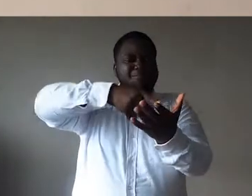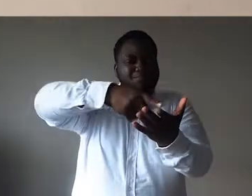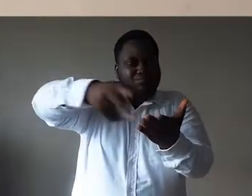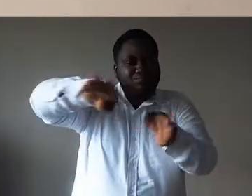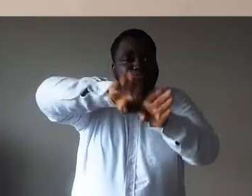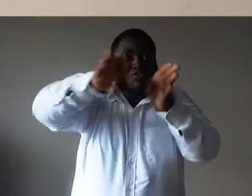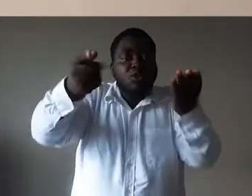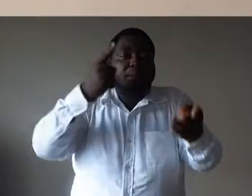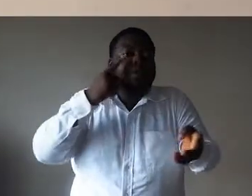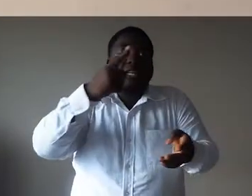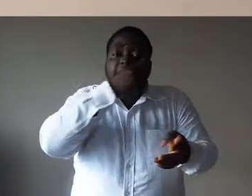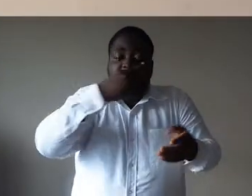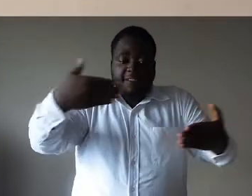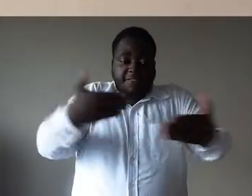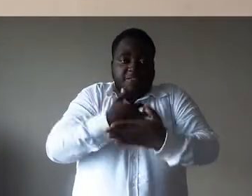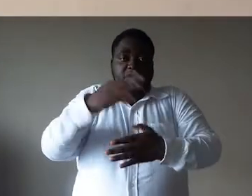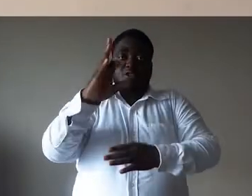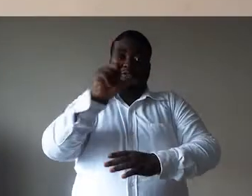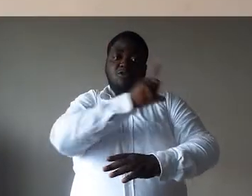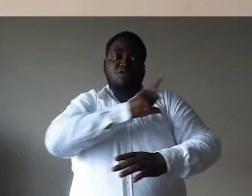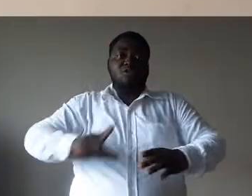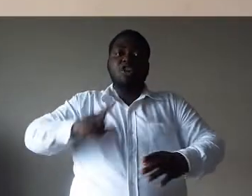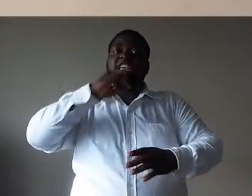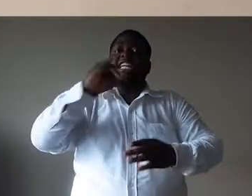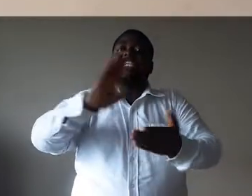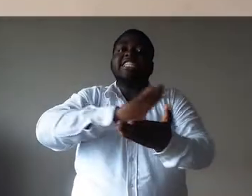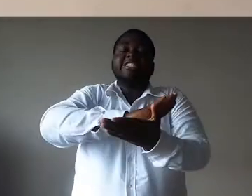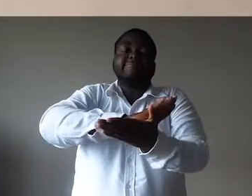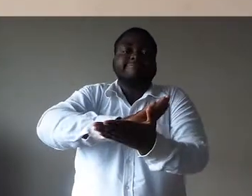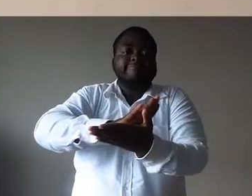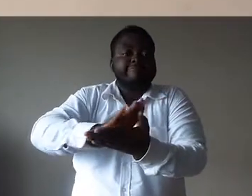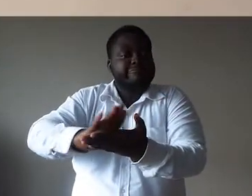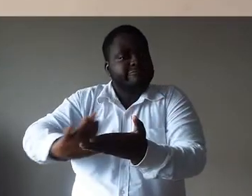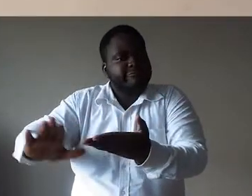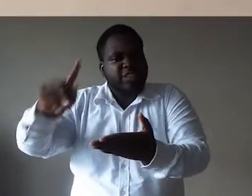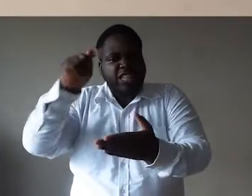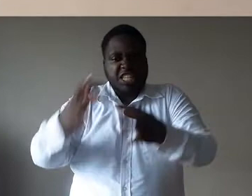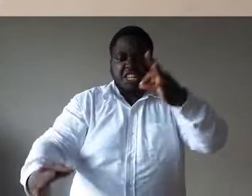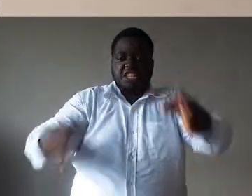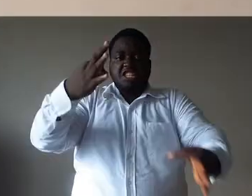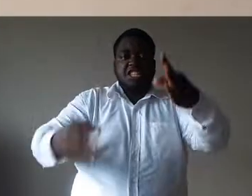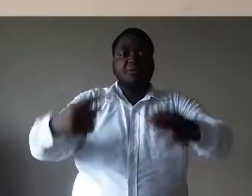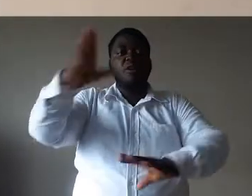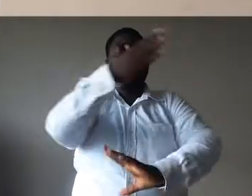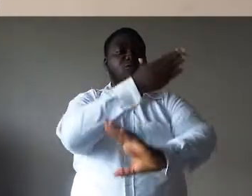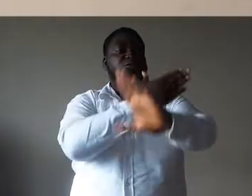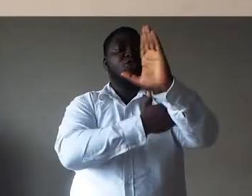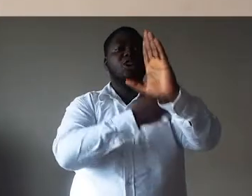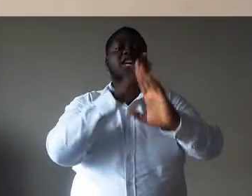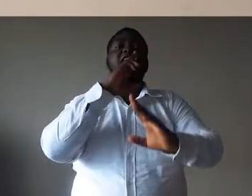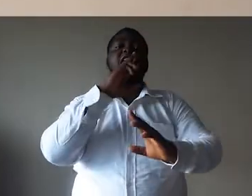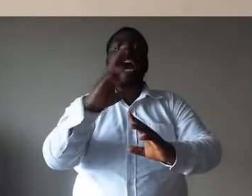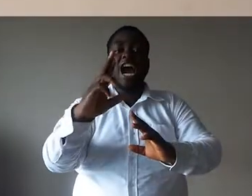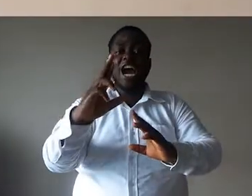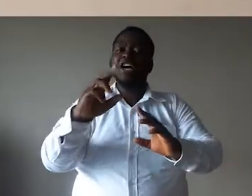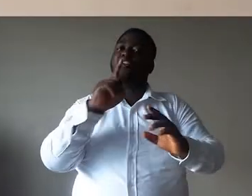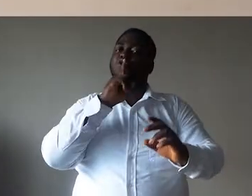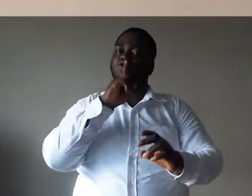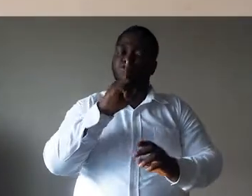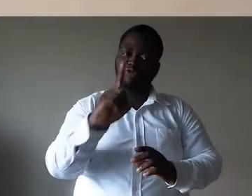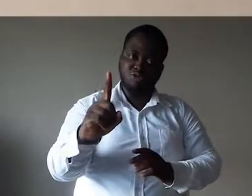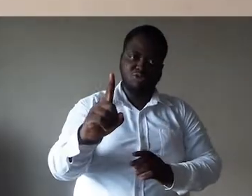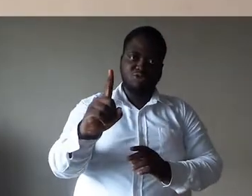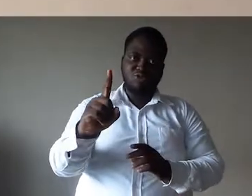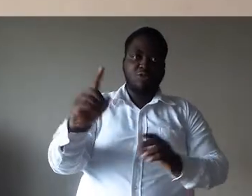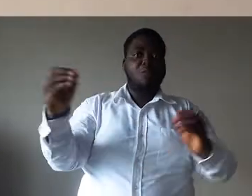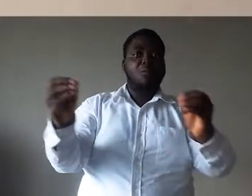eyes. The fear of the Lord is clean, enduring forever. The judgments of the Lord are true and righteous altogether. More